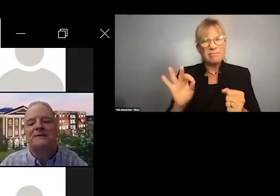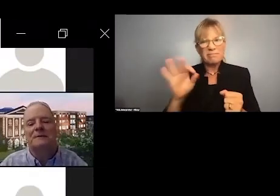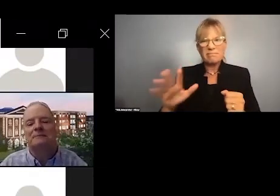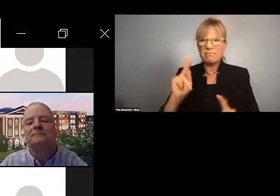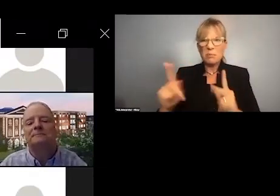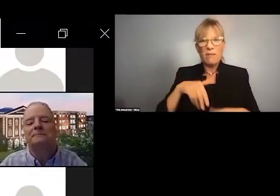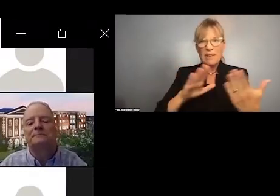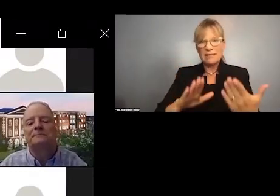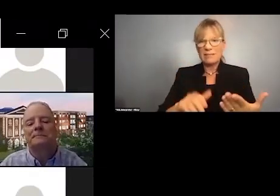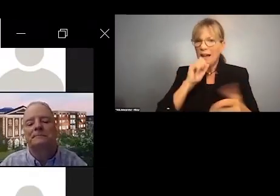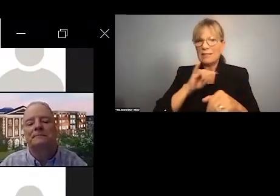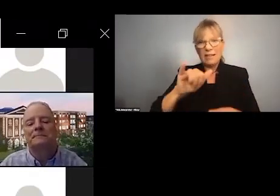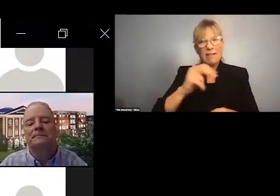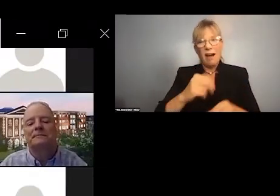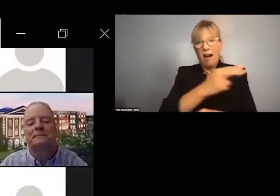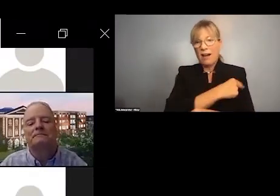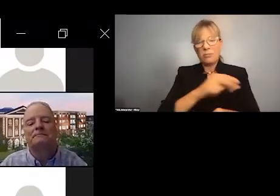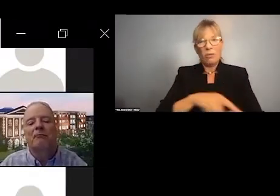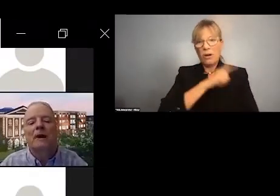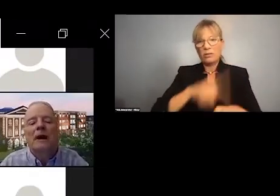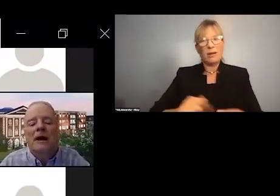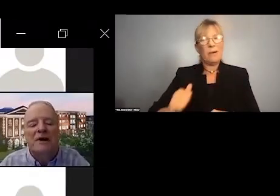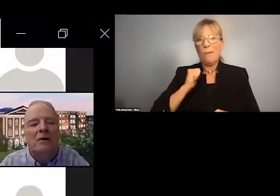are facing. Next.